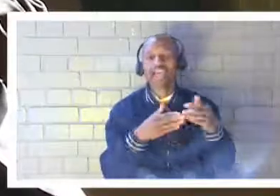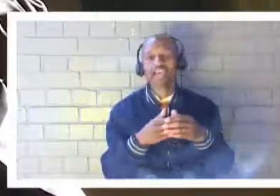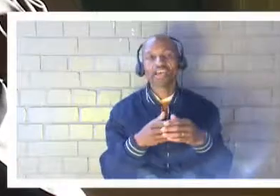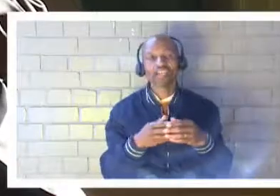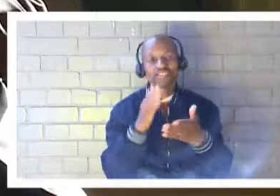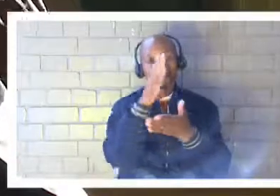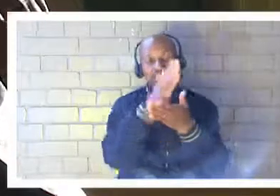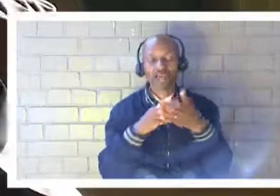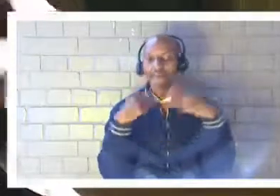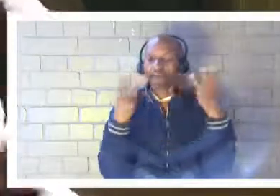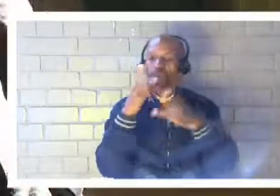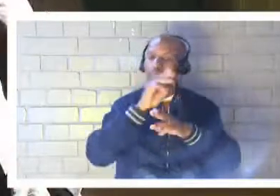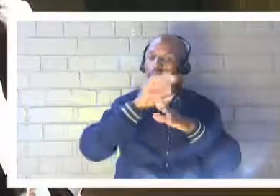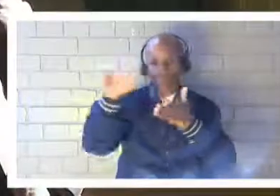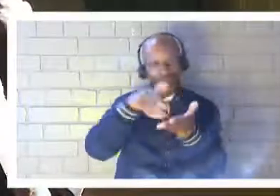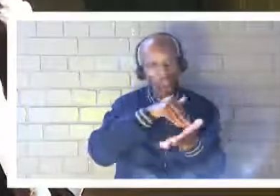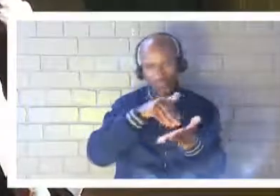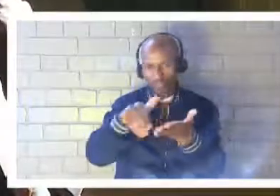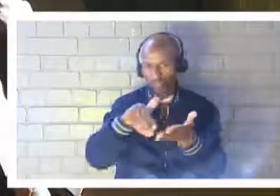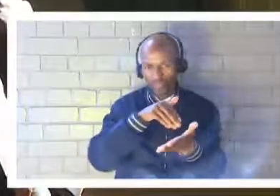even part of